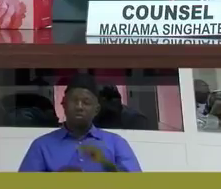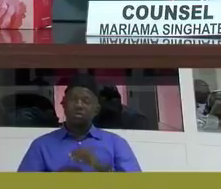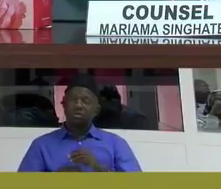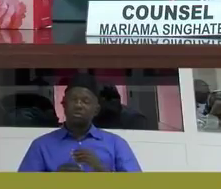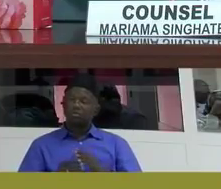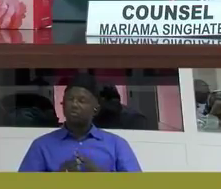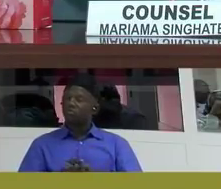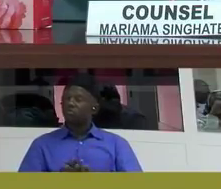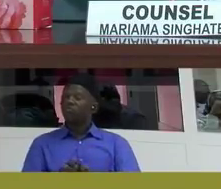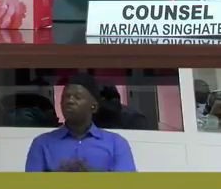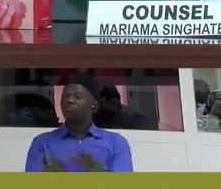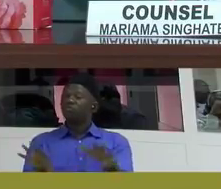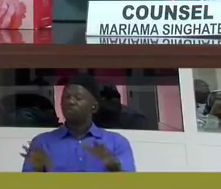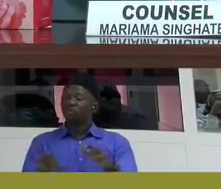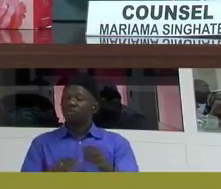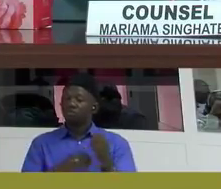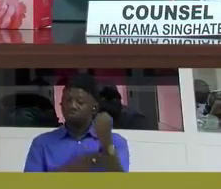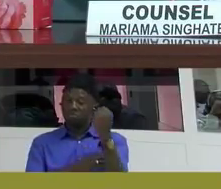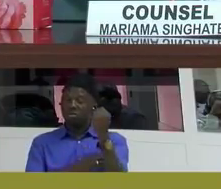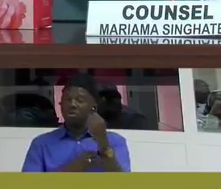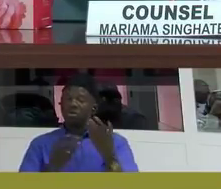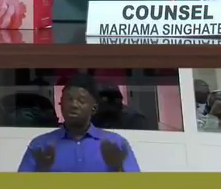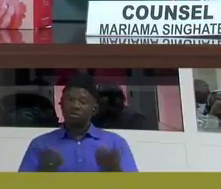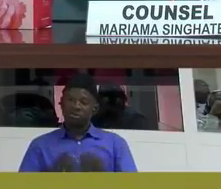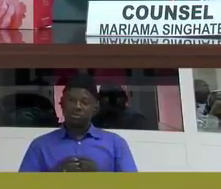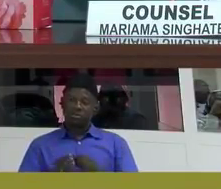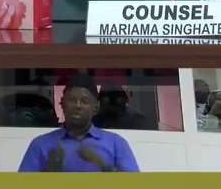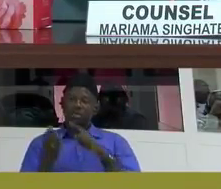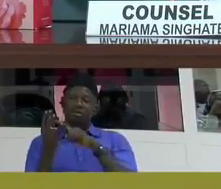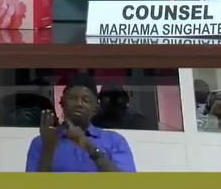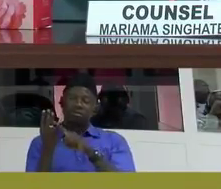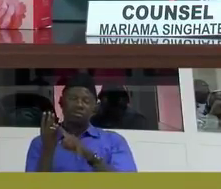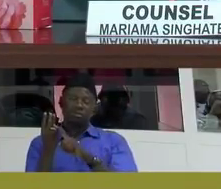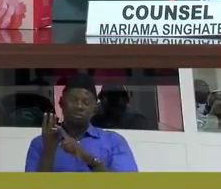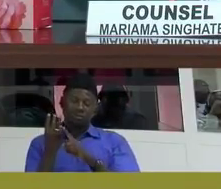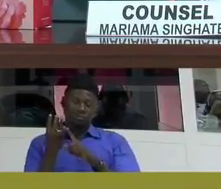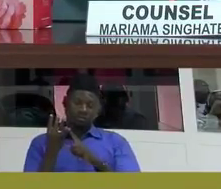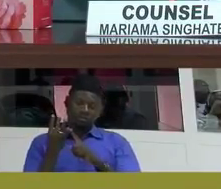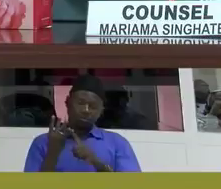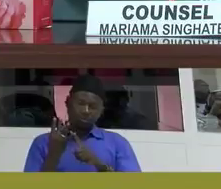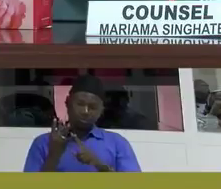dictatorship. And then the fourth one is